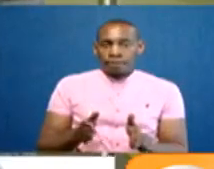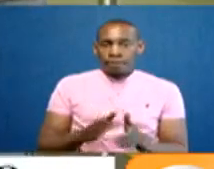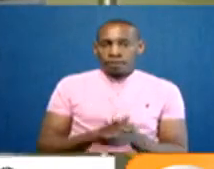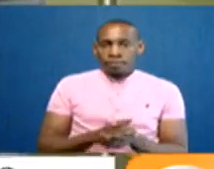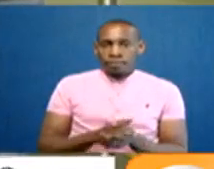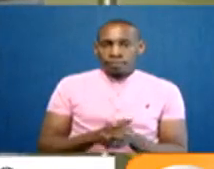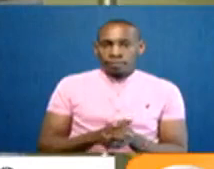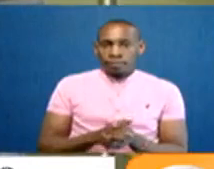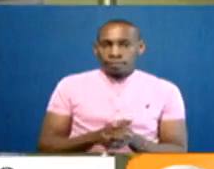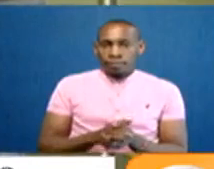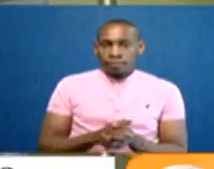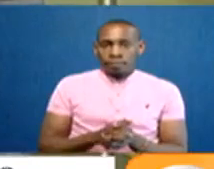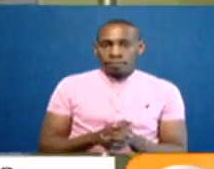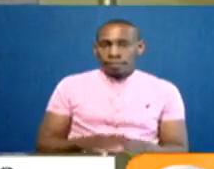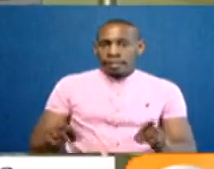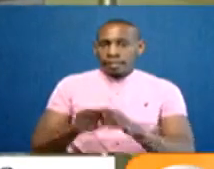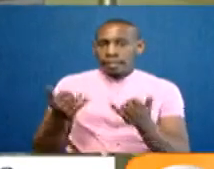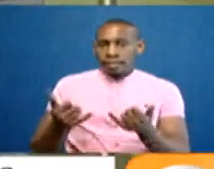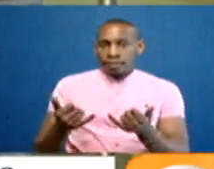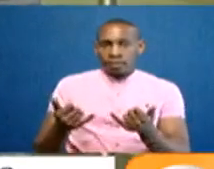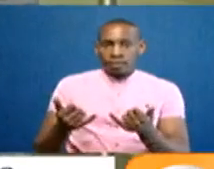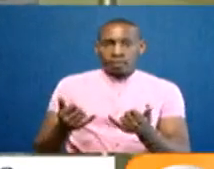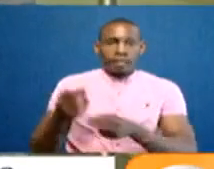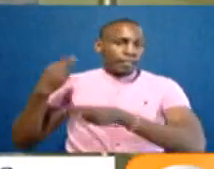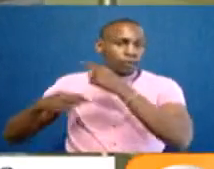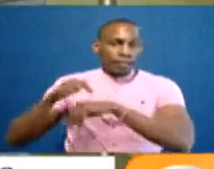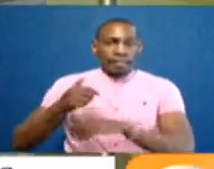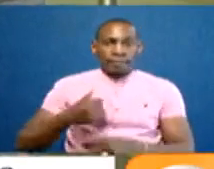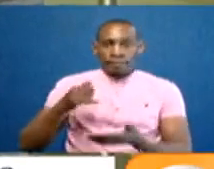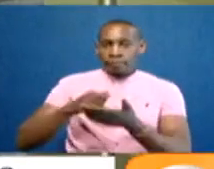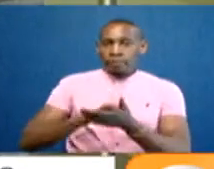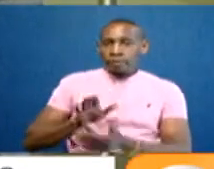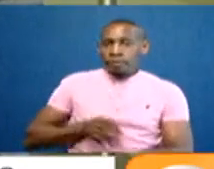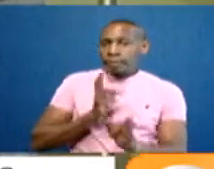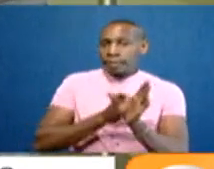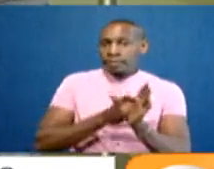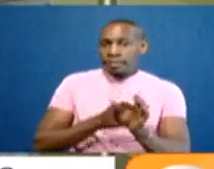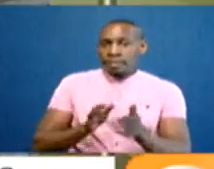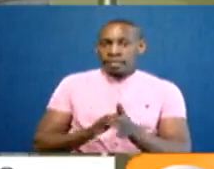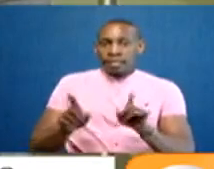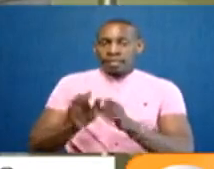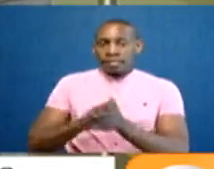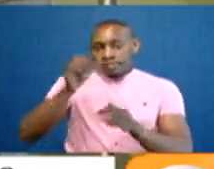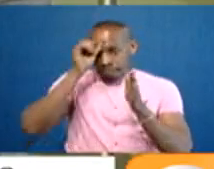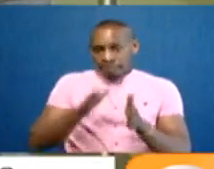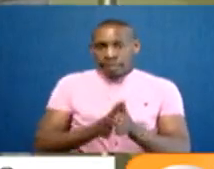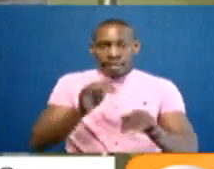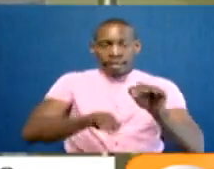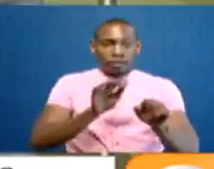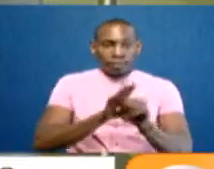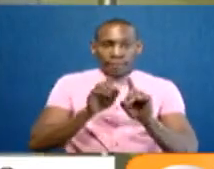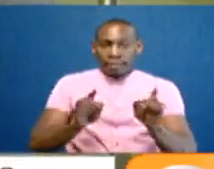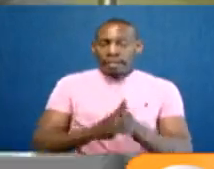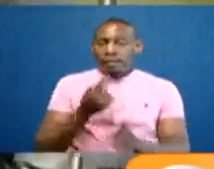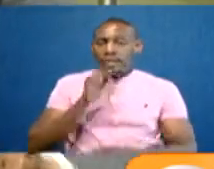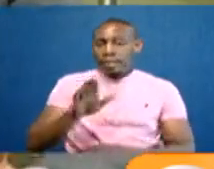as far as the ticket is concerned. And we have essentially a historic moment as far as women's participation there. Same for many gubernatorial races. But I'm